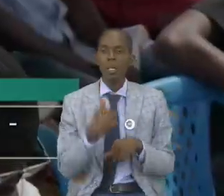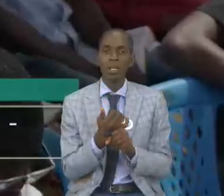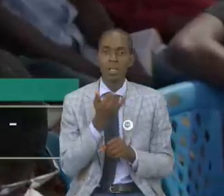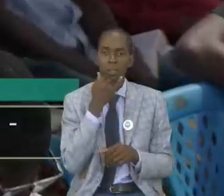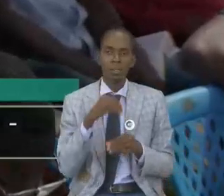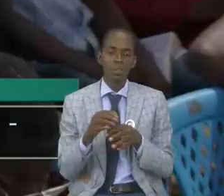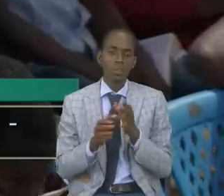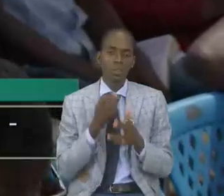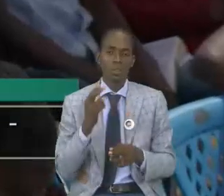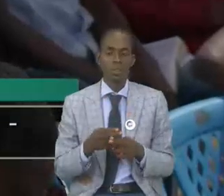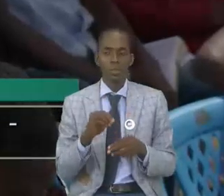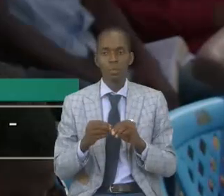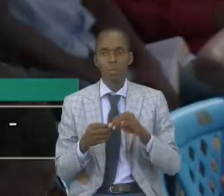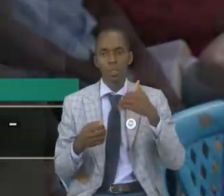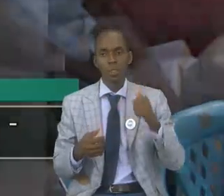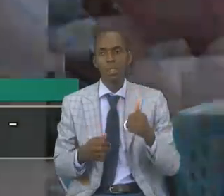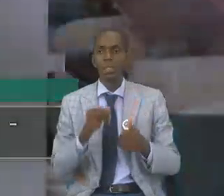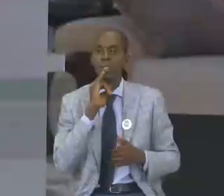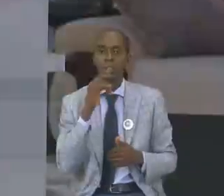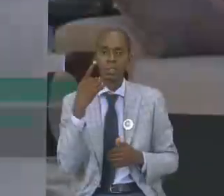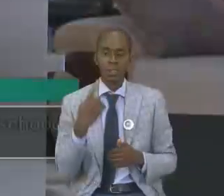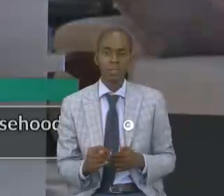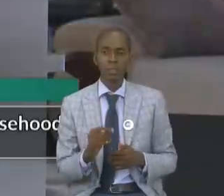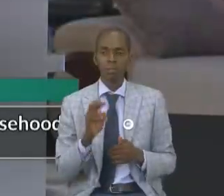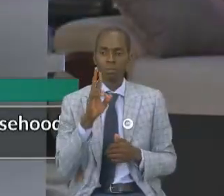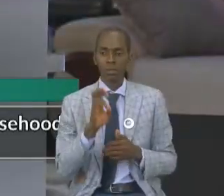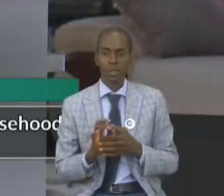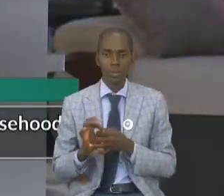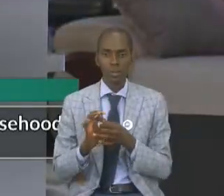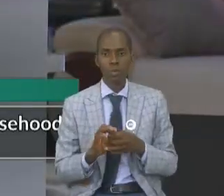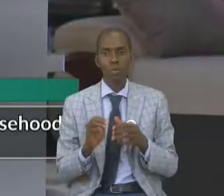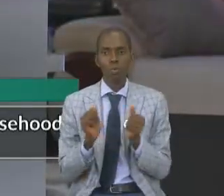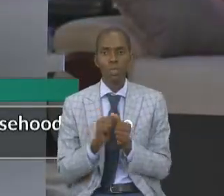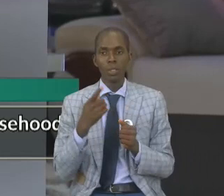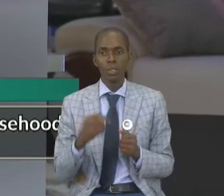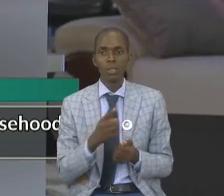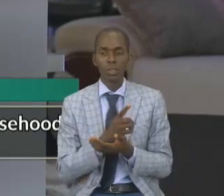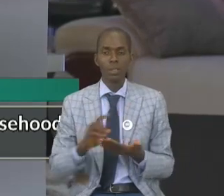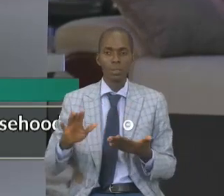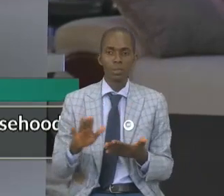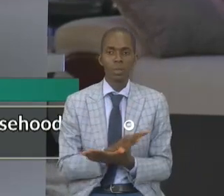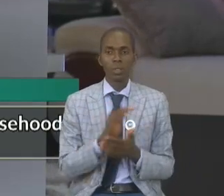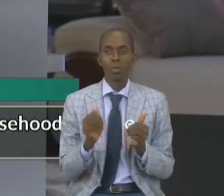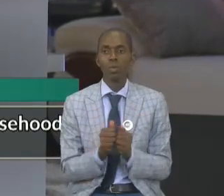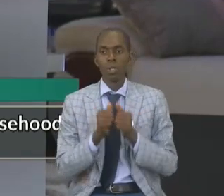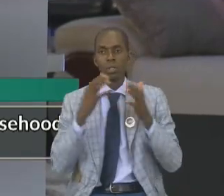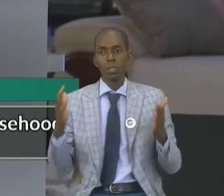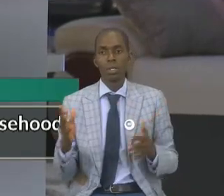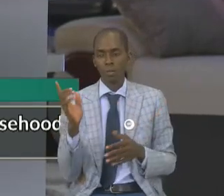Number 10 is the reconnecting with the supernatural